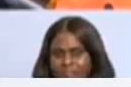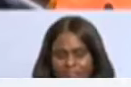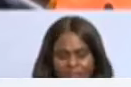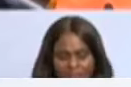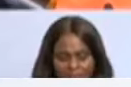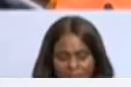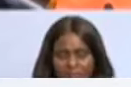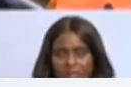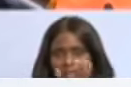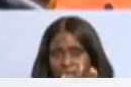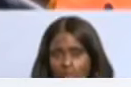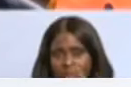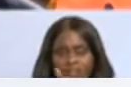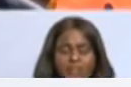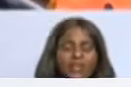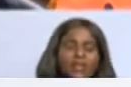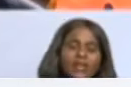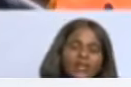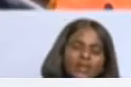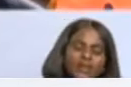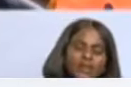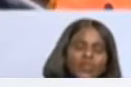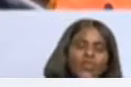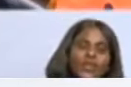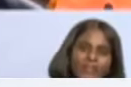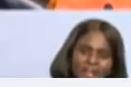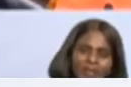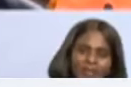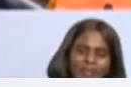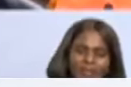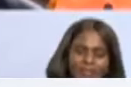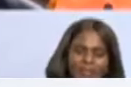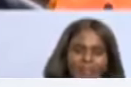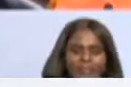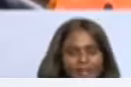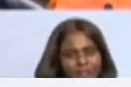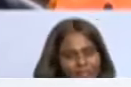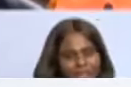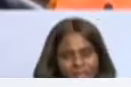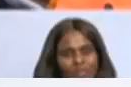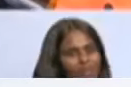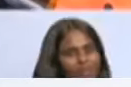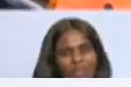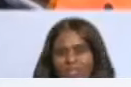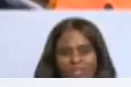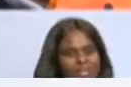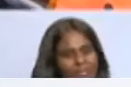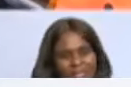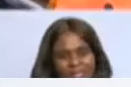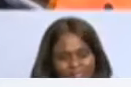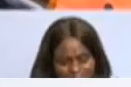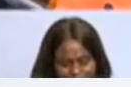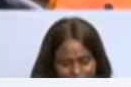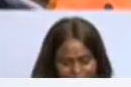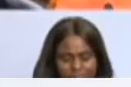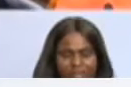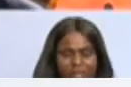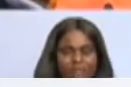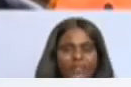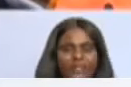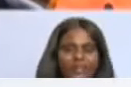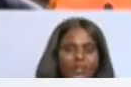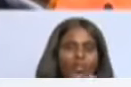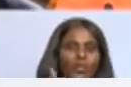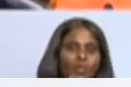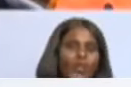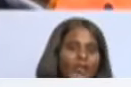including the youth, women, persons living with disabilities, are empowered